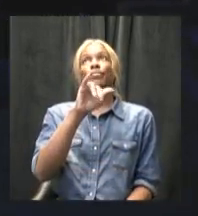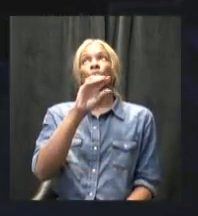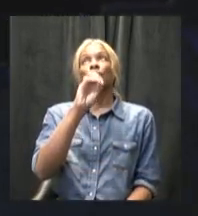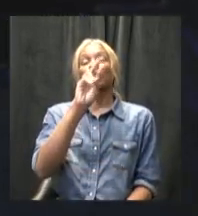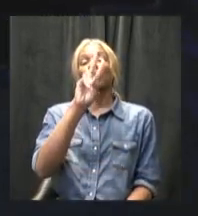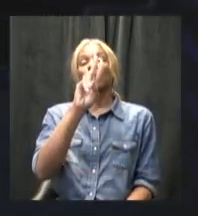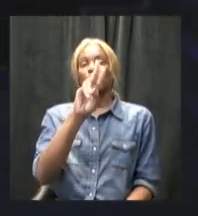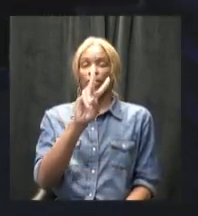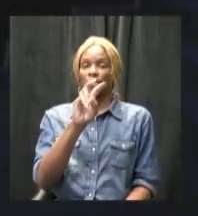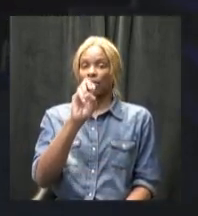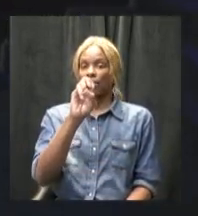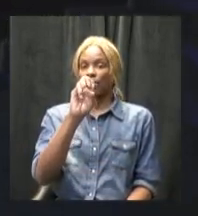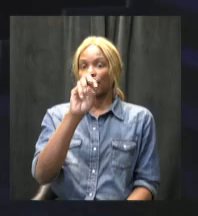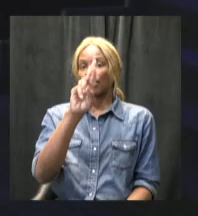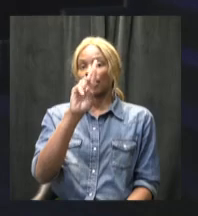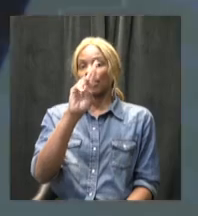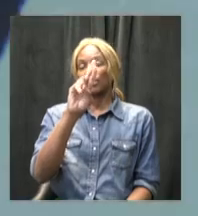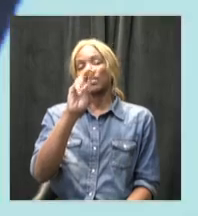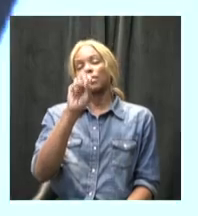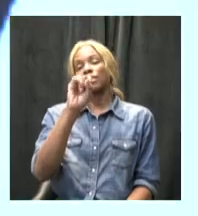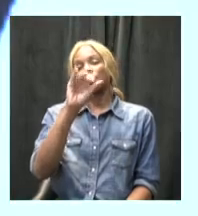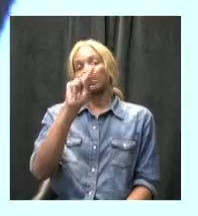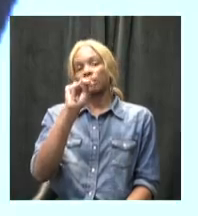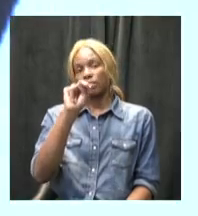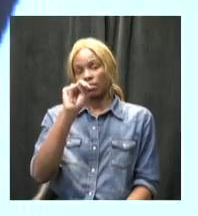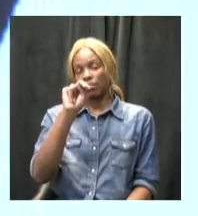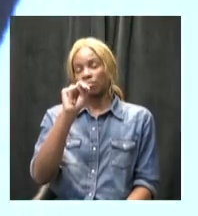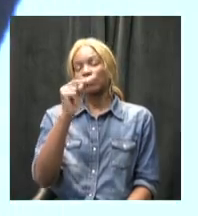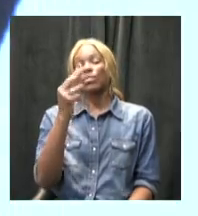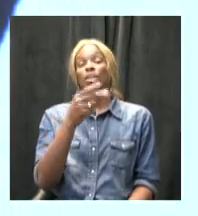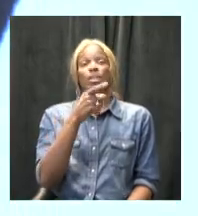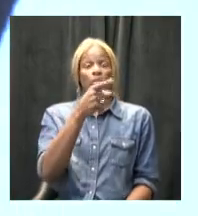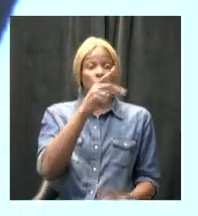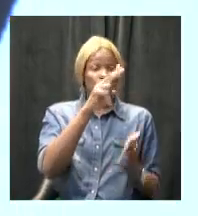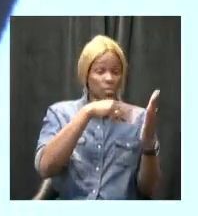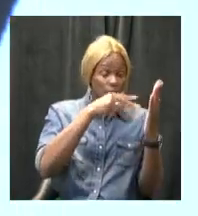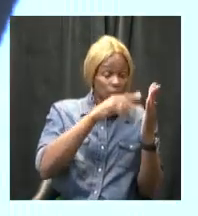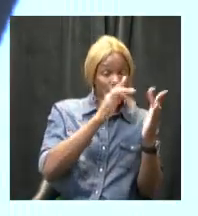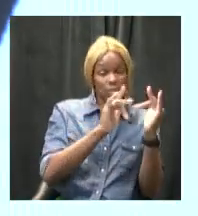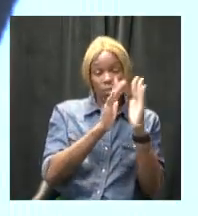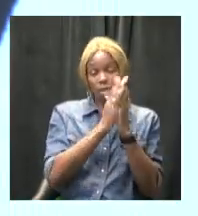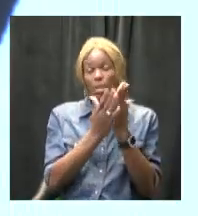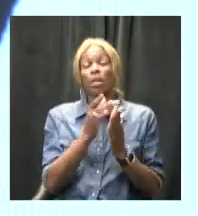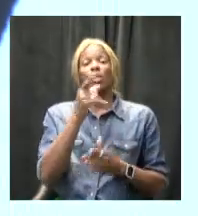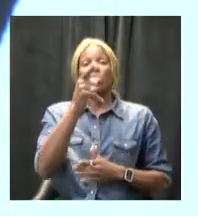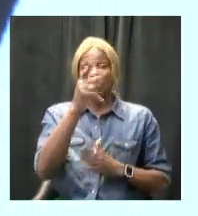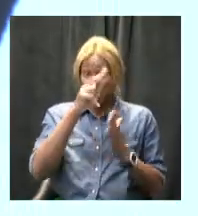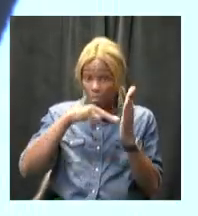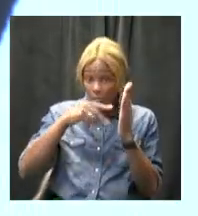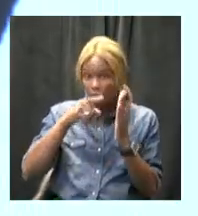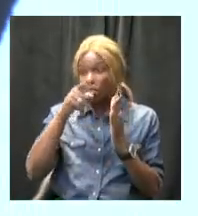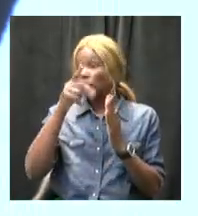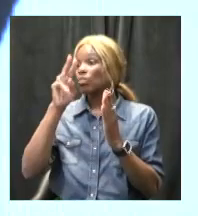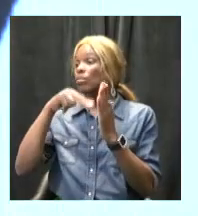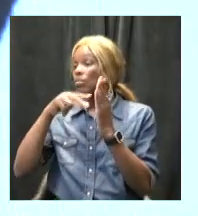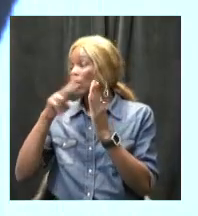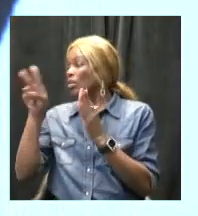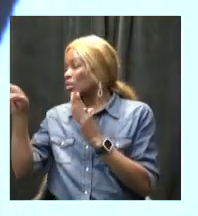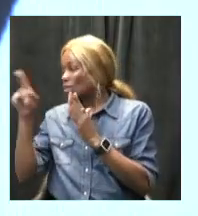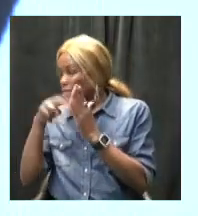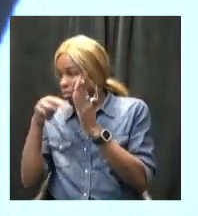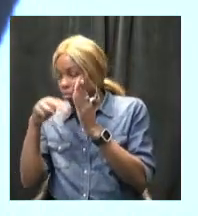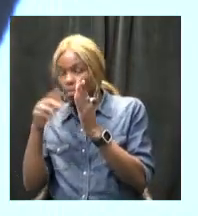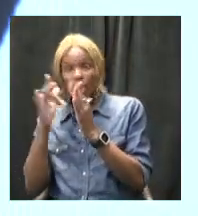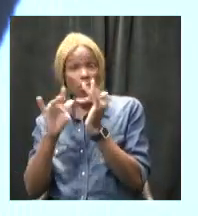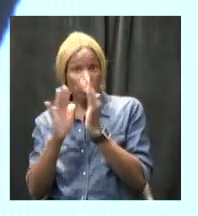be unified, if you read the Word and I read the Word and you read the Word and you read the Word, God's going to grow all of us to